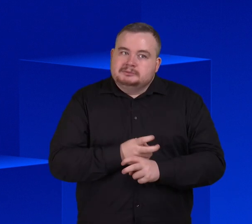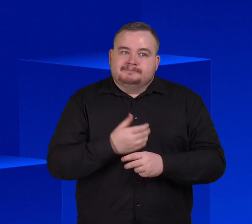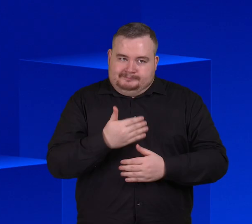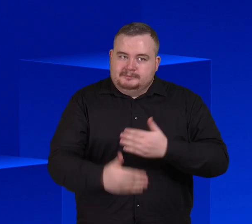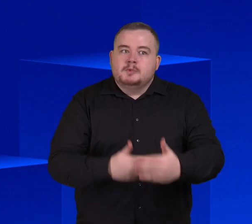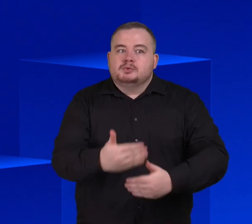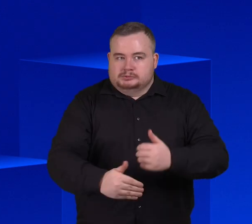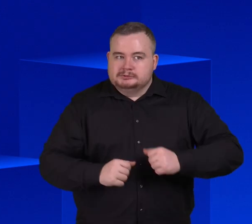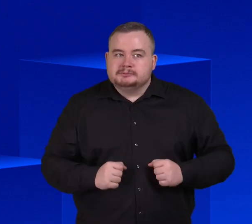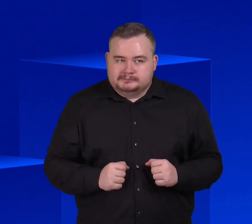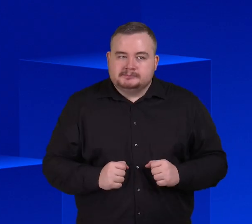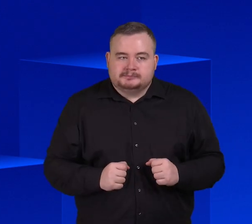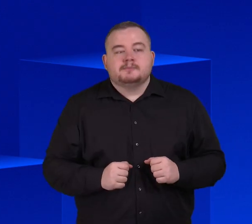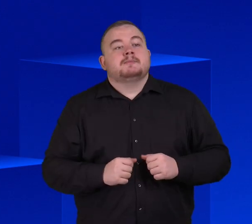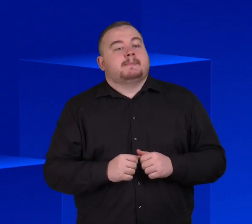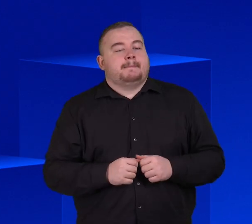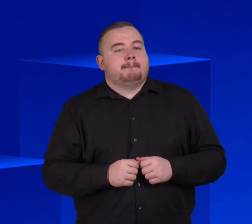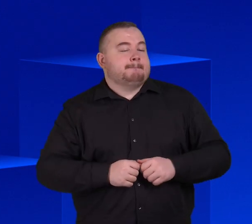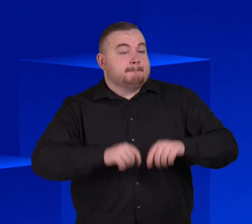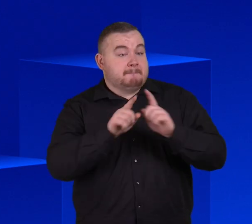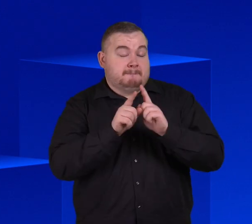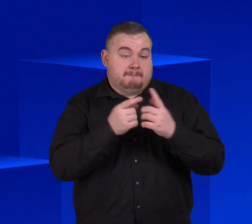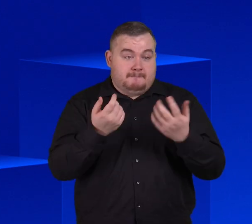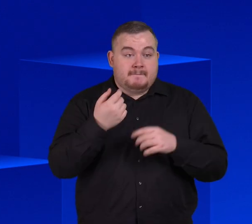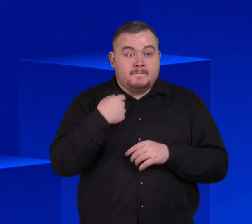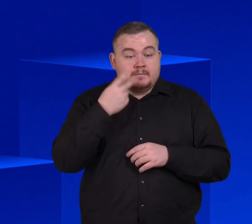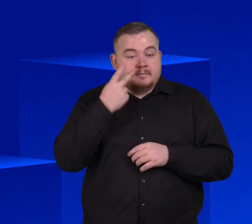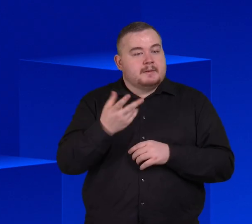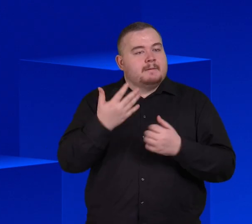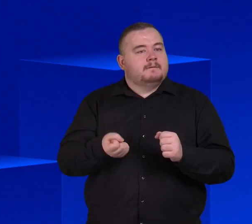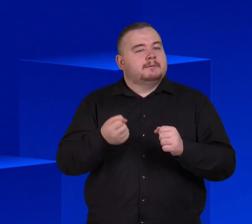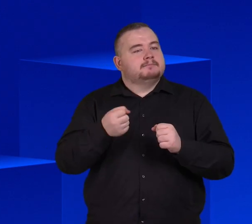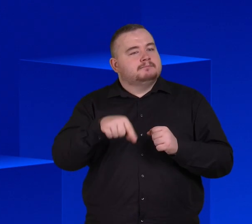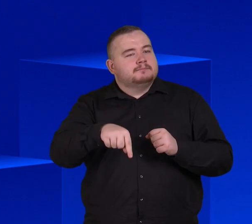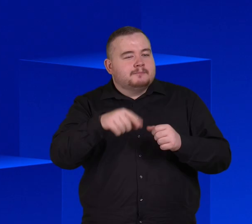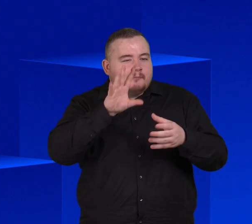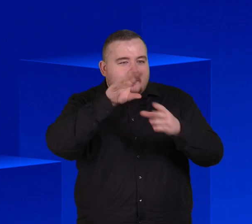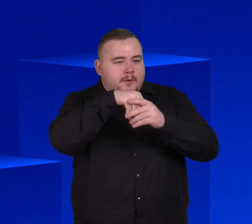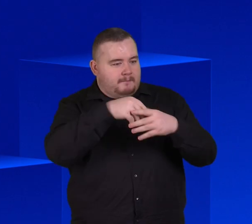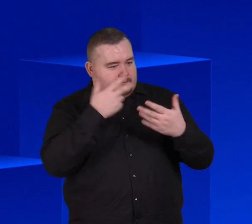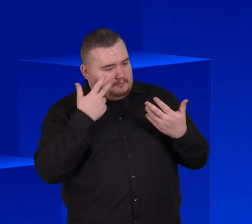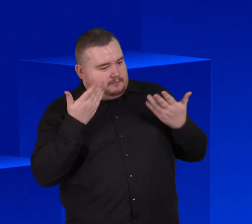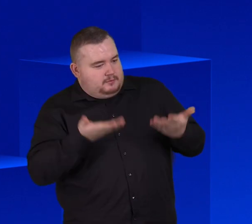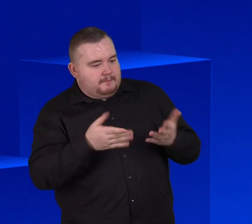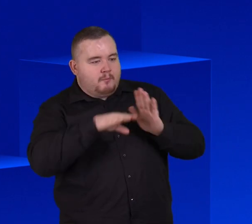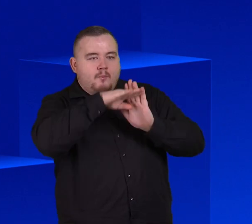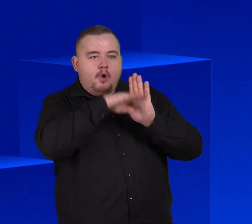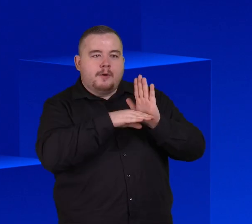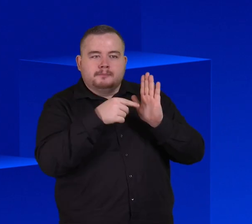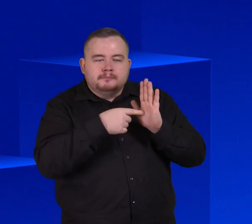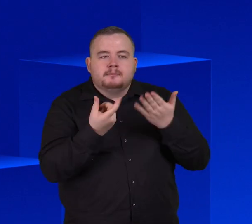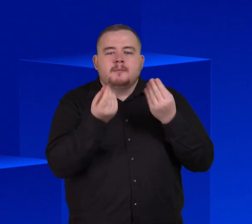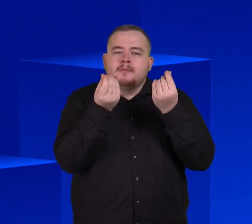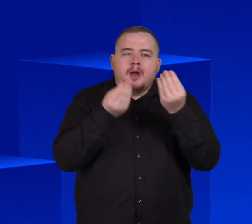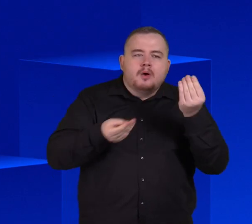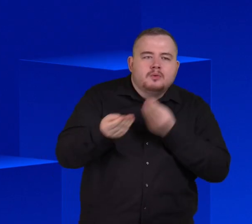of programming, review the model of the means which we use for implementing cohesion policy instruments. And